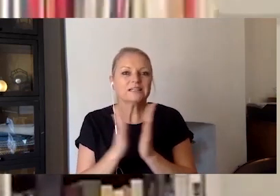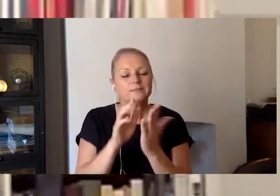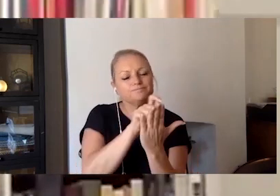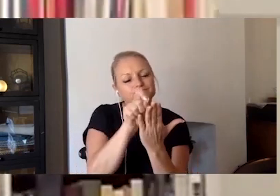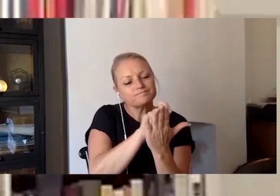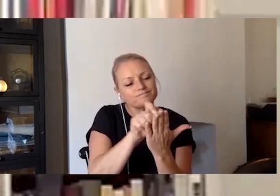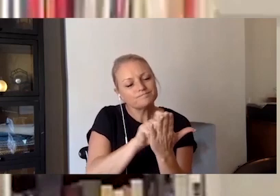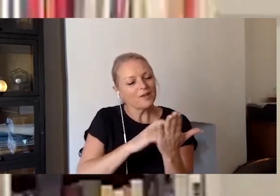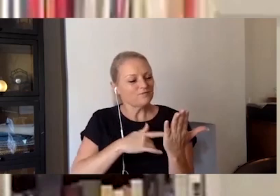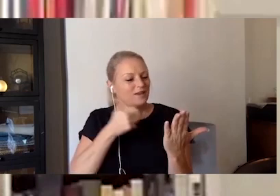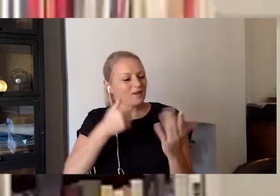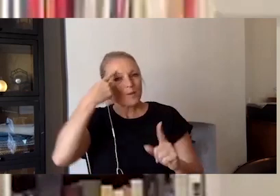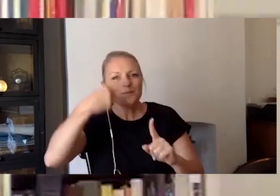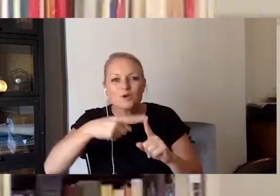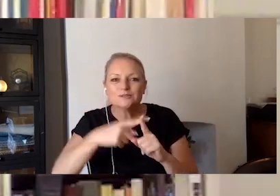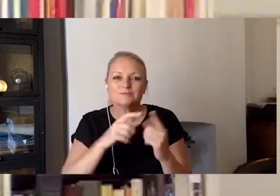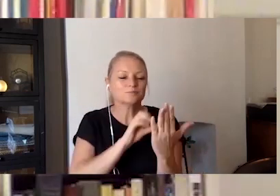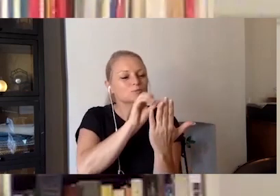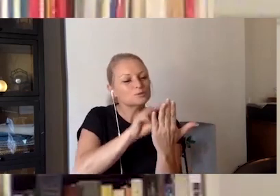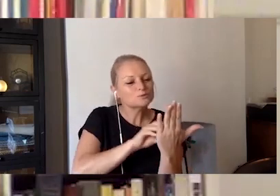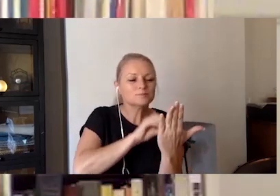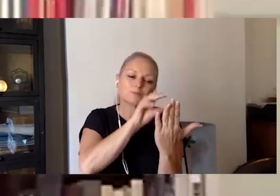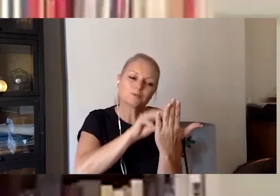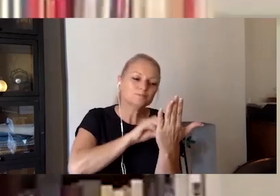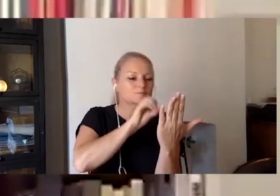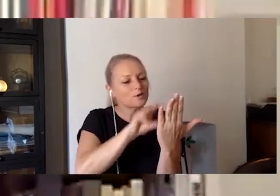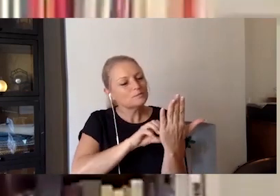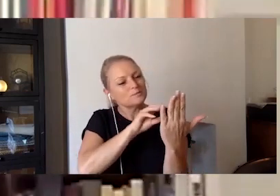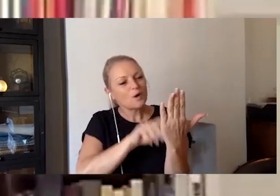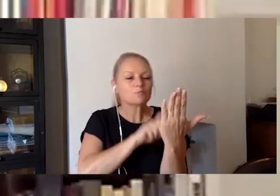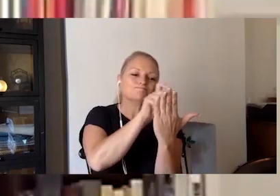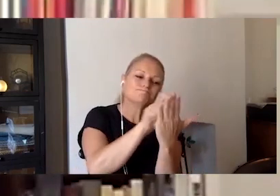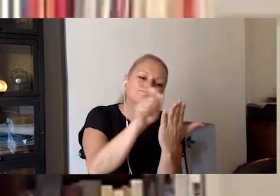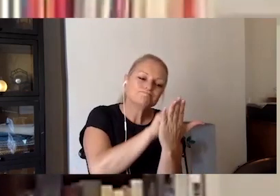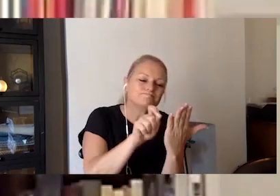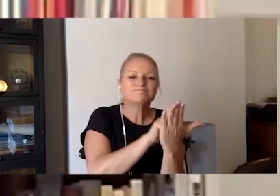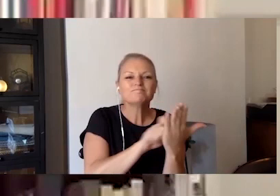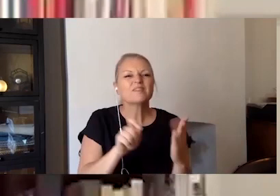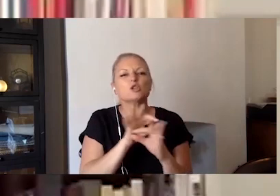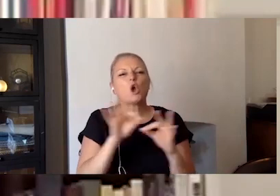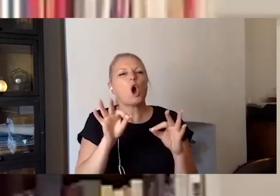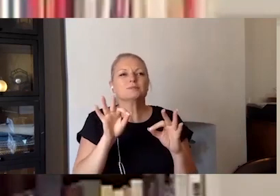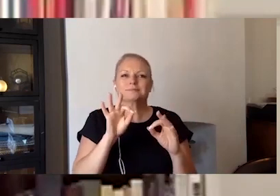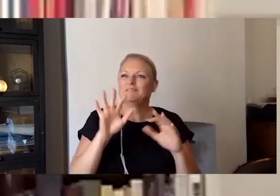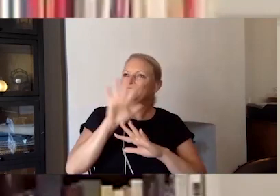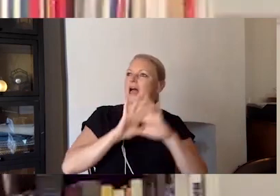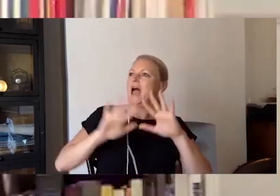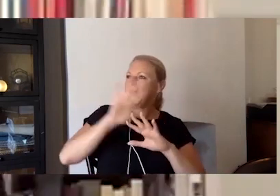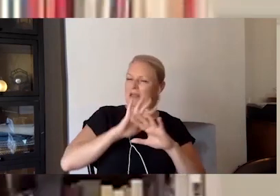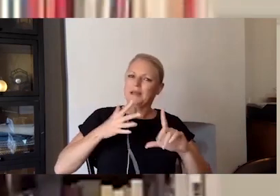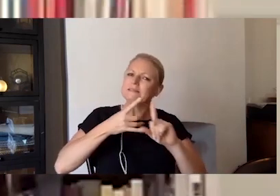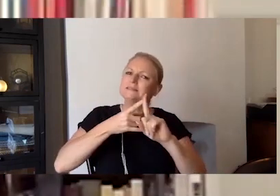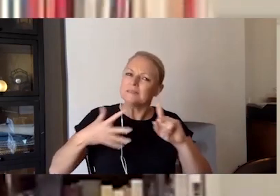lower symptoms of depression. When you journal, be specific about what you're grateful for and go beyond the obvious. This isn't